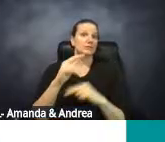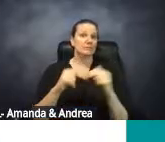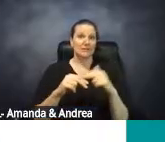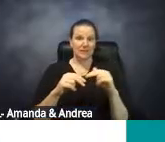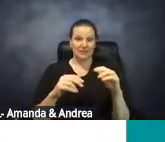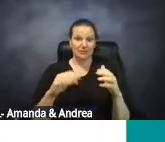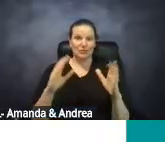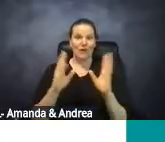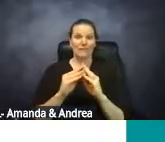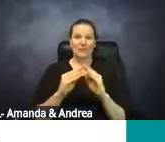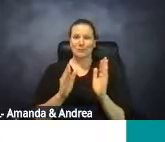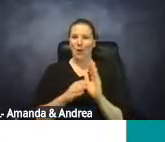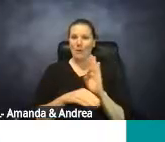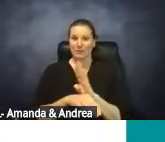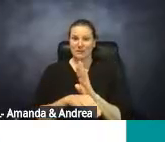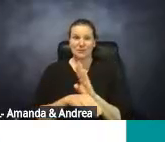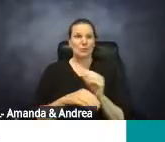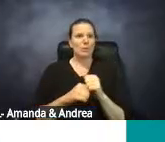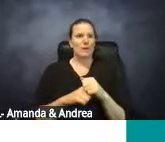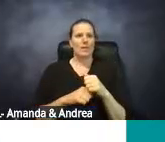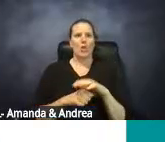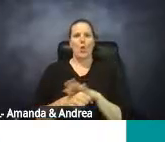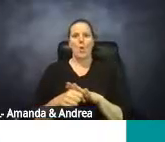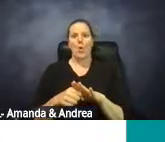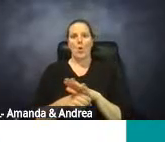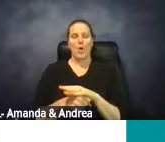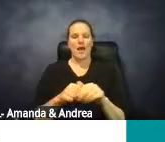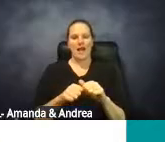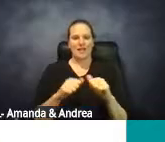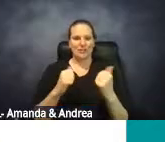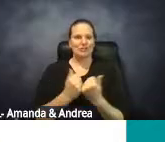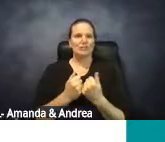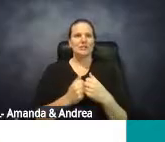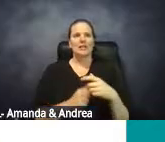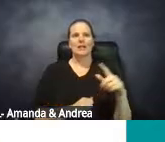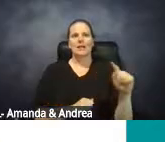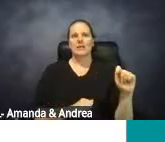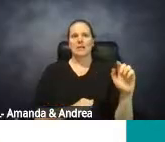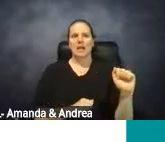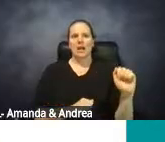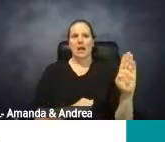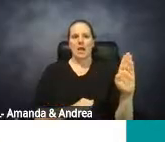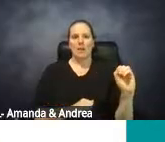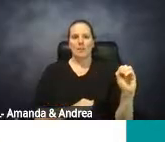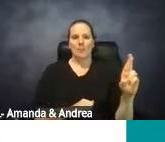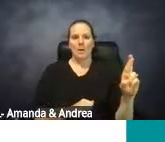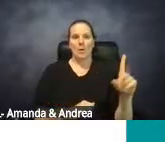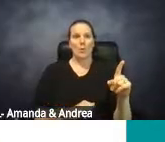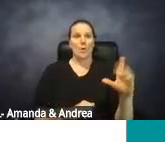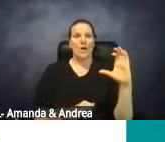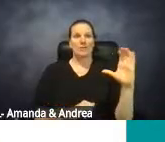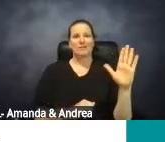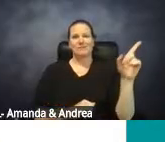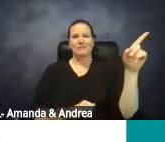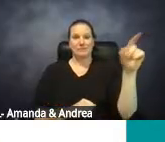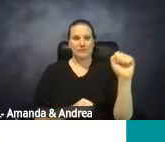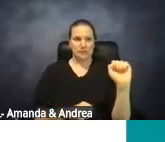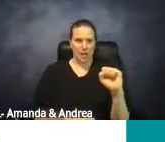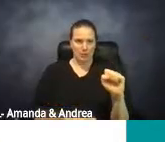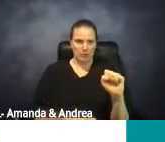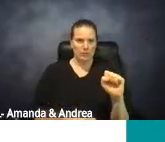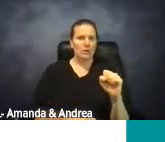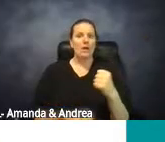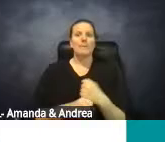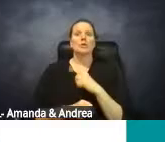businesses with local agencies, Tabor 100, all the way up in Seattle, making sure that